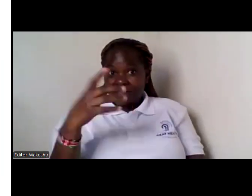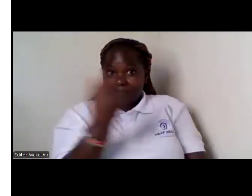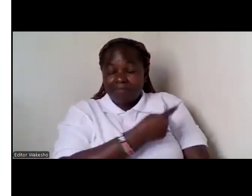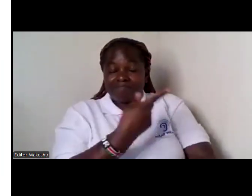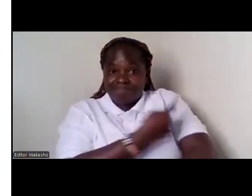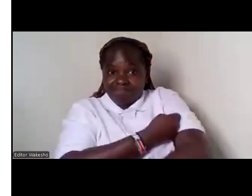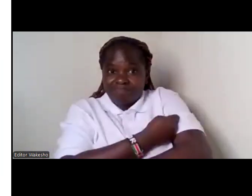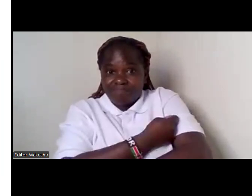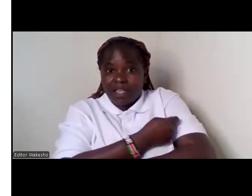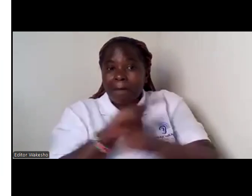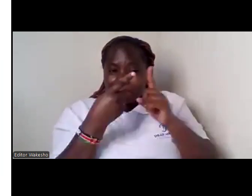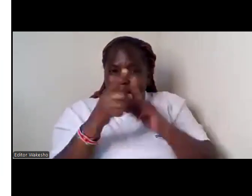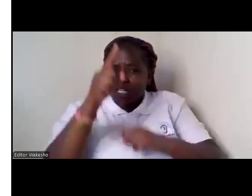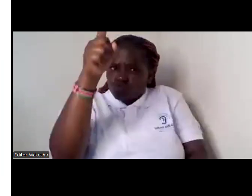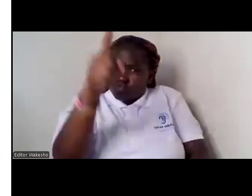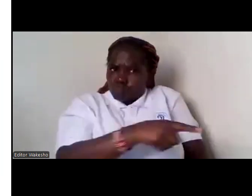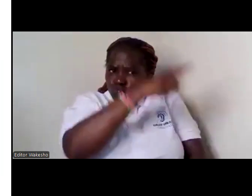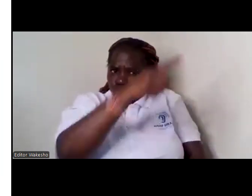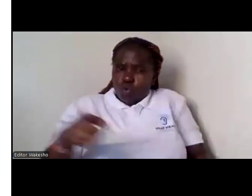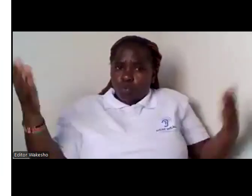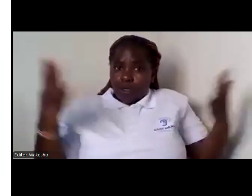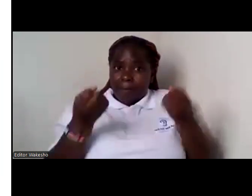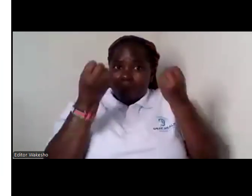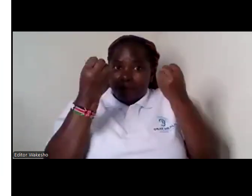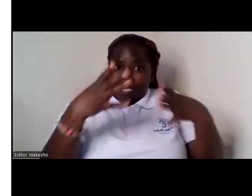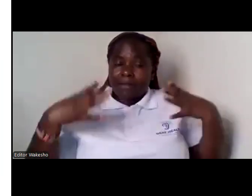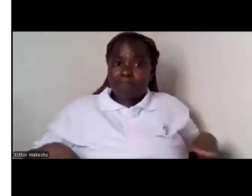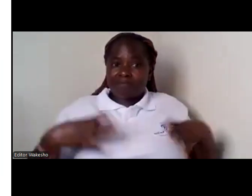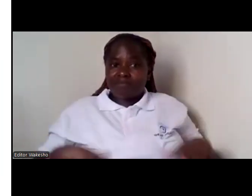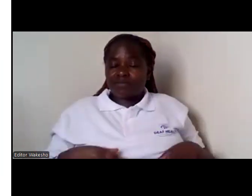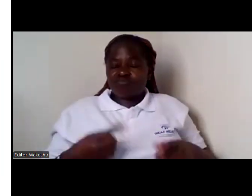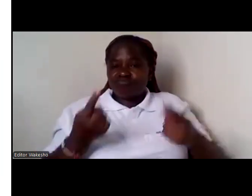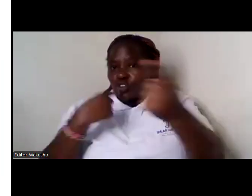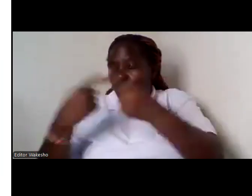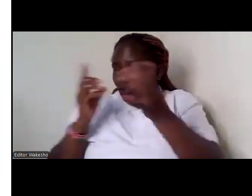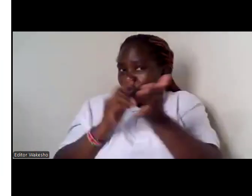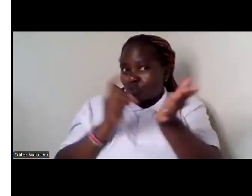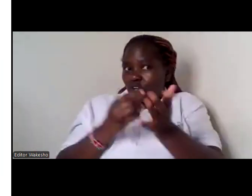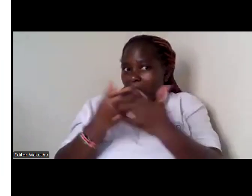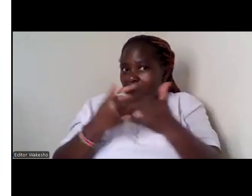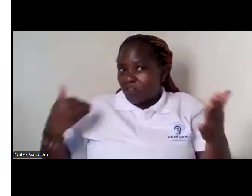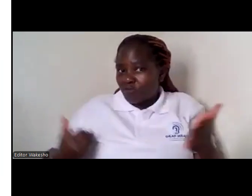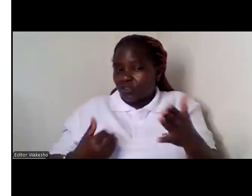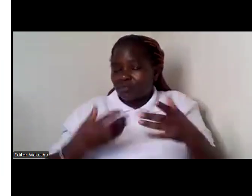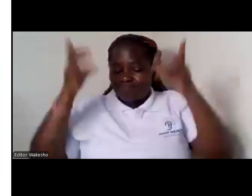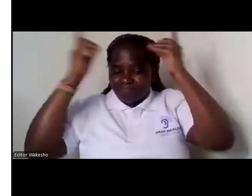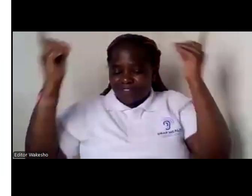the big mistake that happens, I told you a lot of people don't talk to the doctor before getting this one.